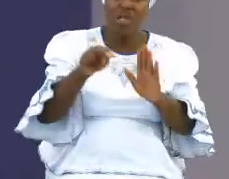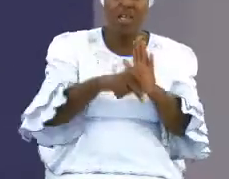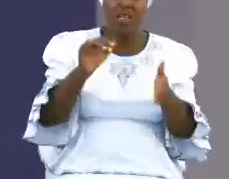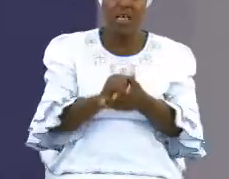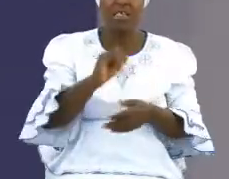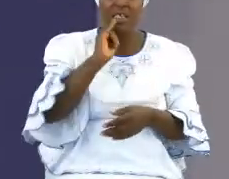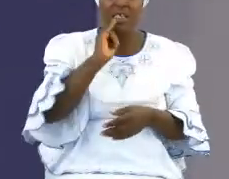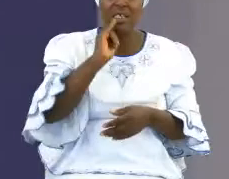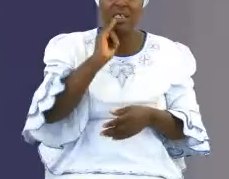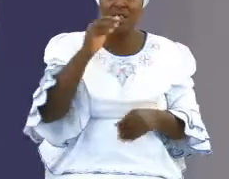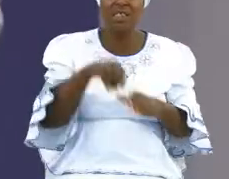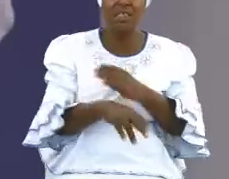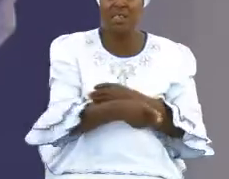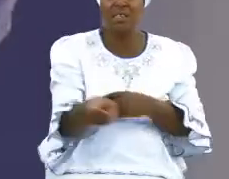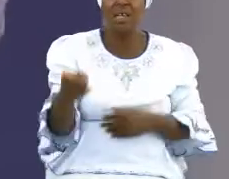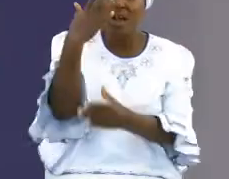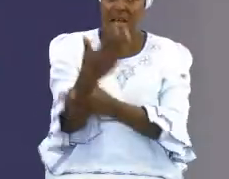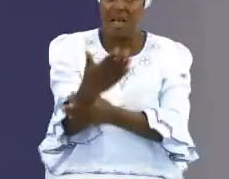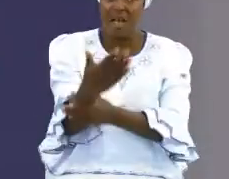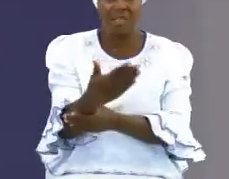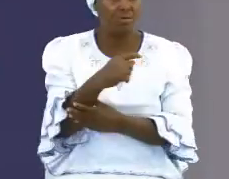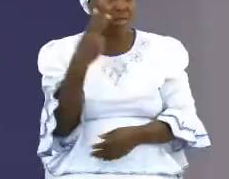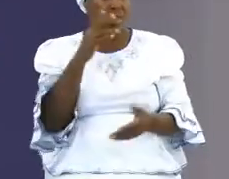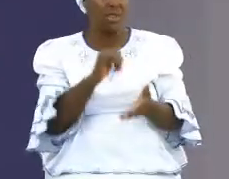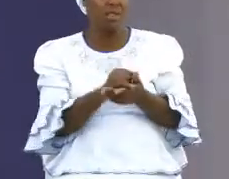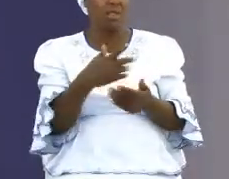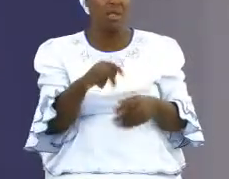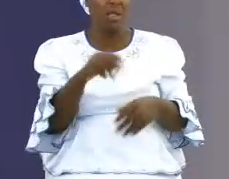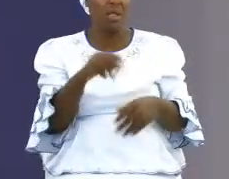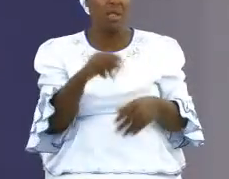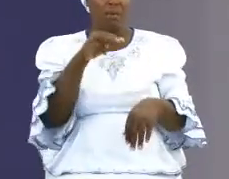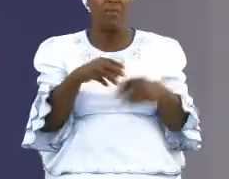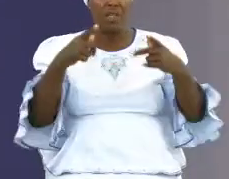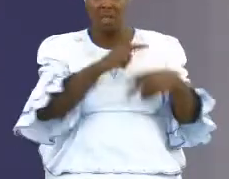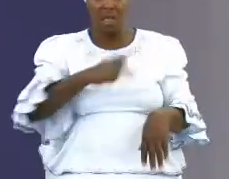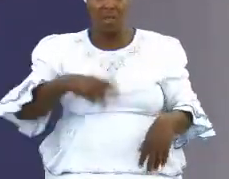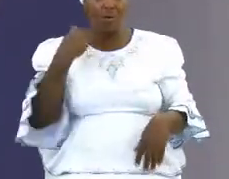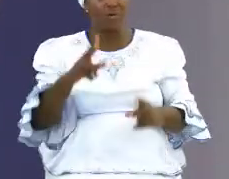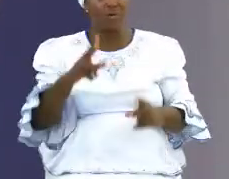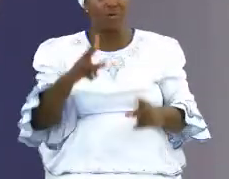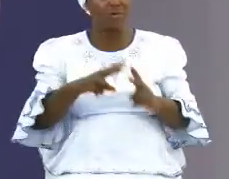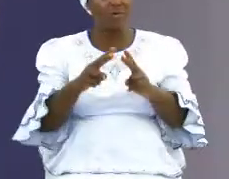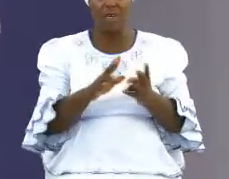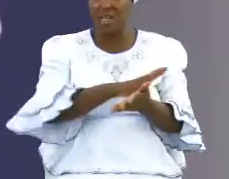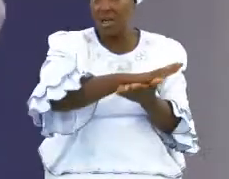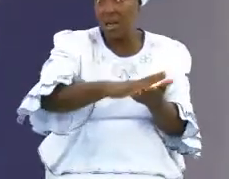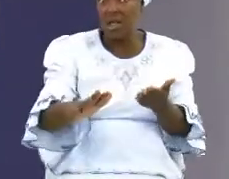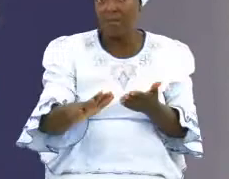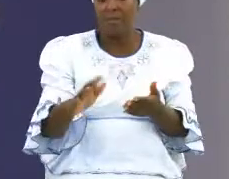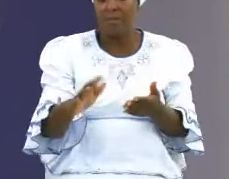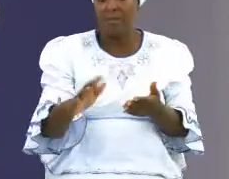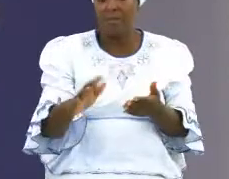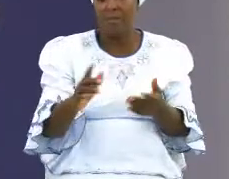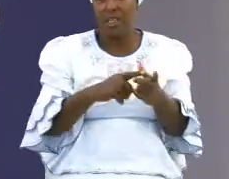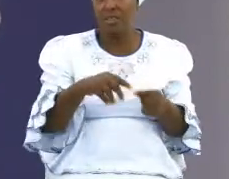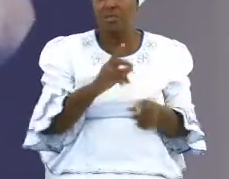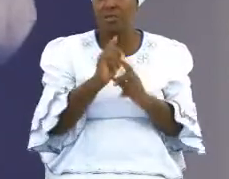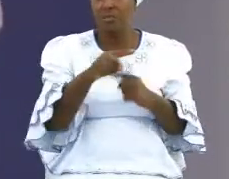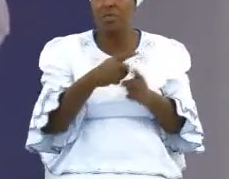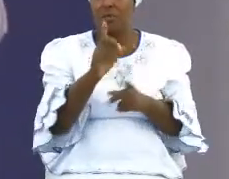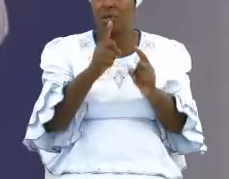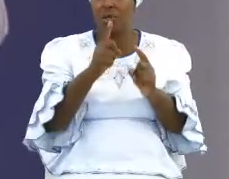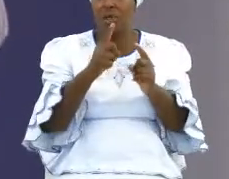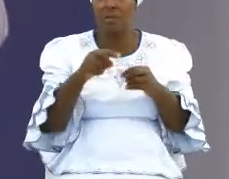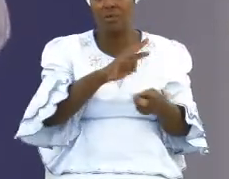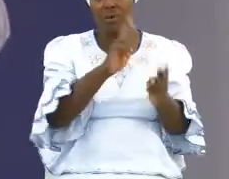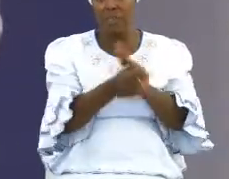hands. You see that the king was very clear and specific in talking about repentance. what they turn away from, and how they turn